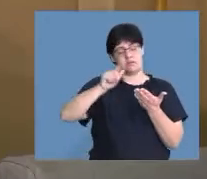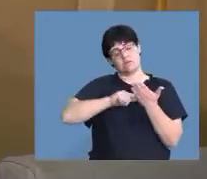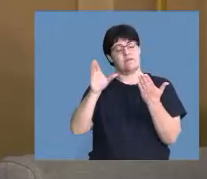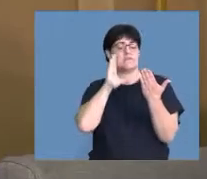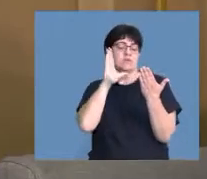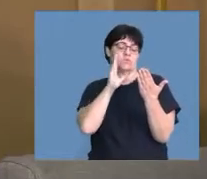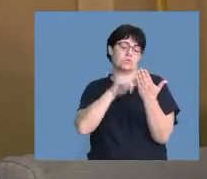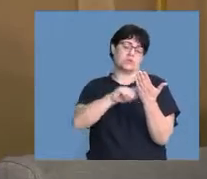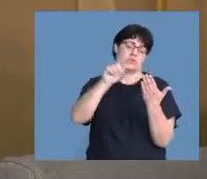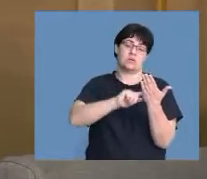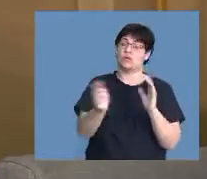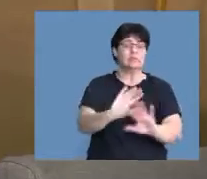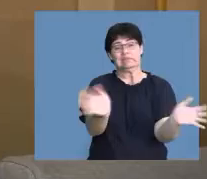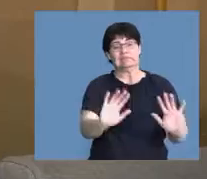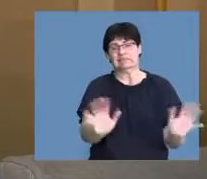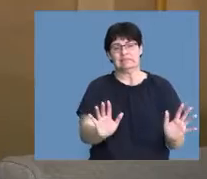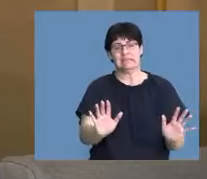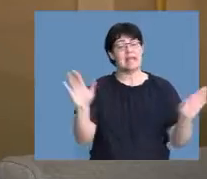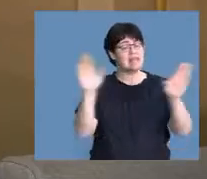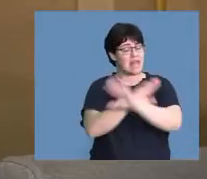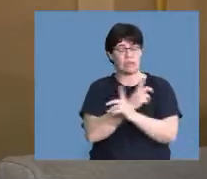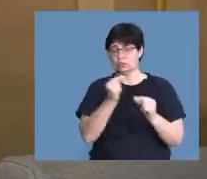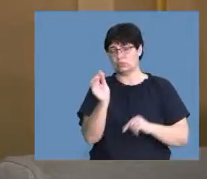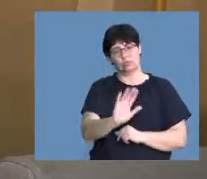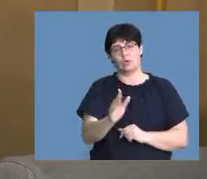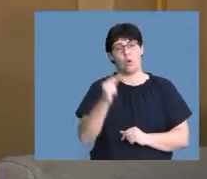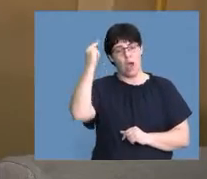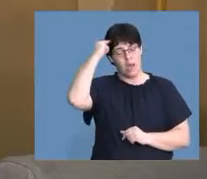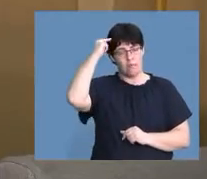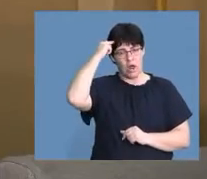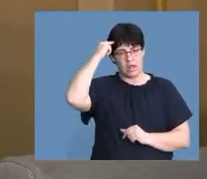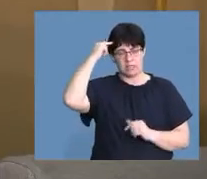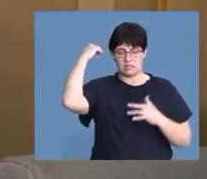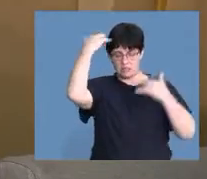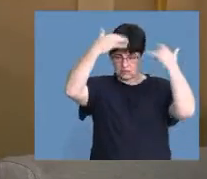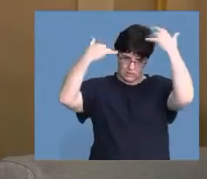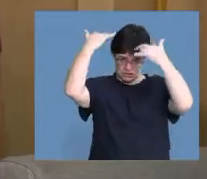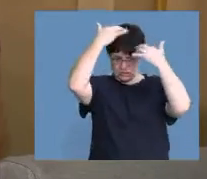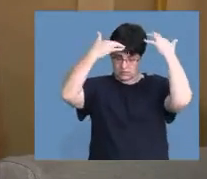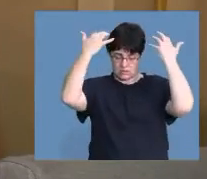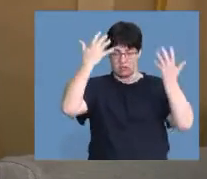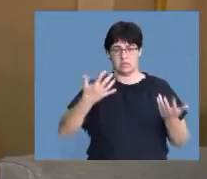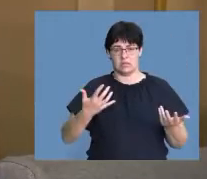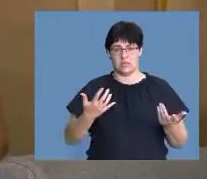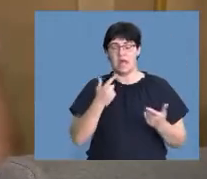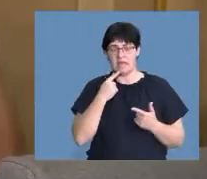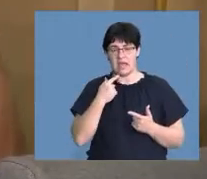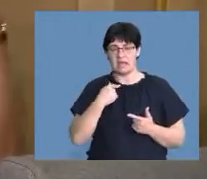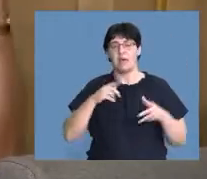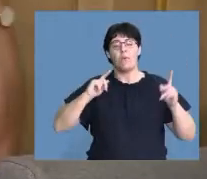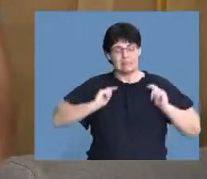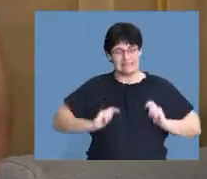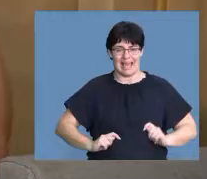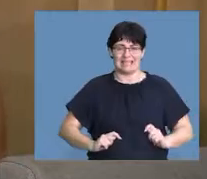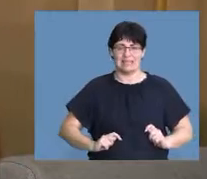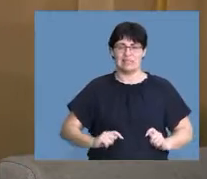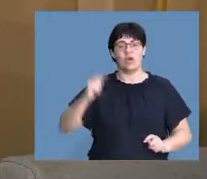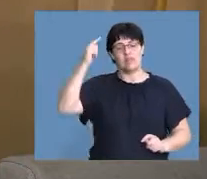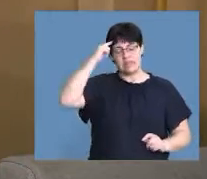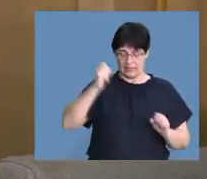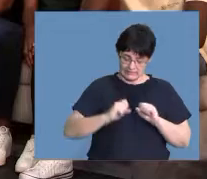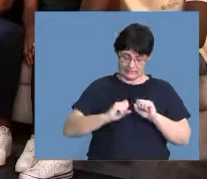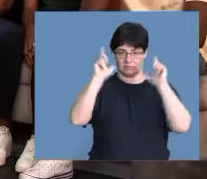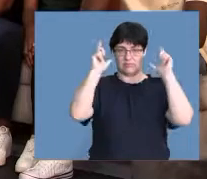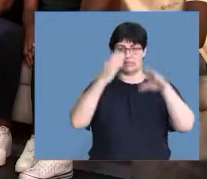Actually, don't do that at night time, because that stimulates, the light actually stimulates your brain and makes you think that it's actually time to wake